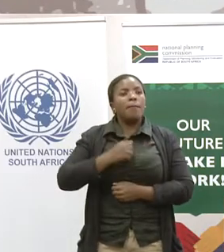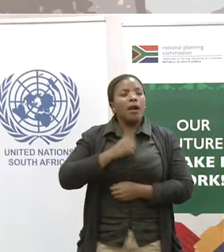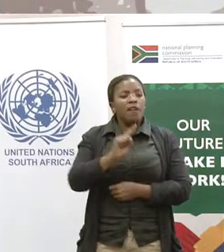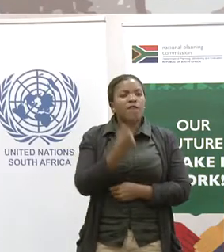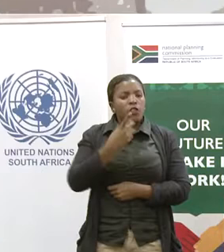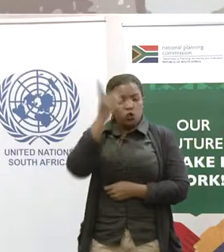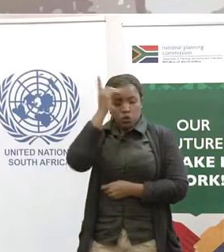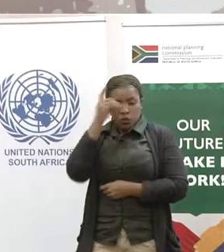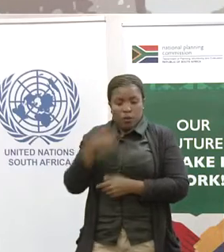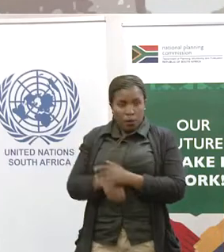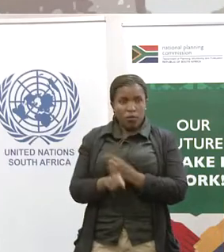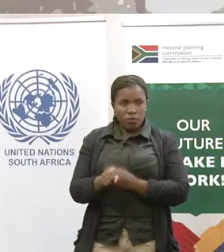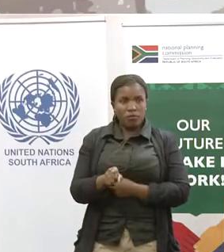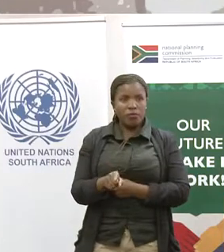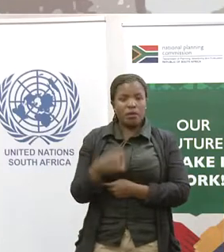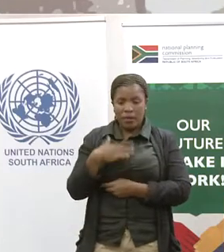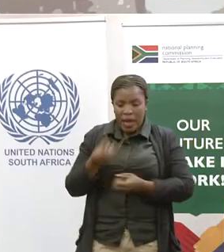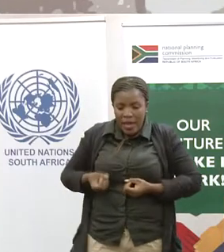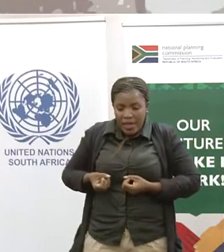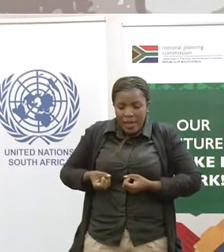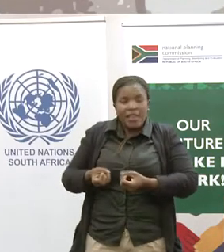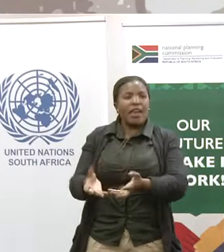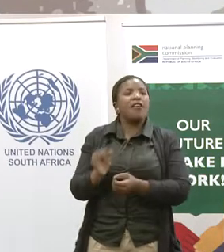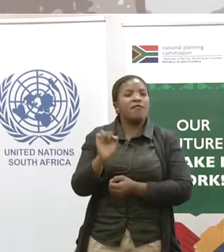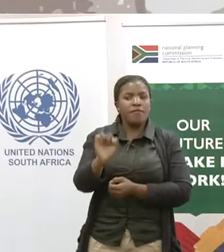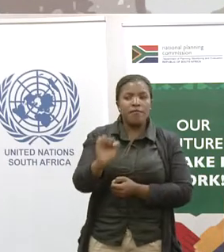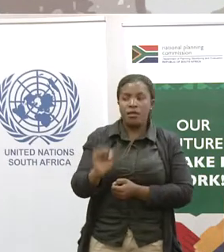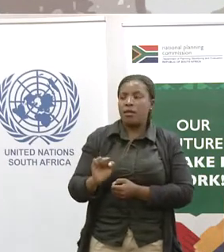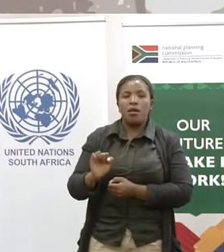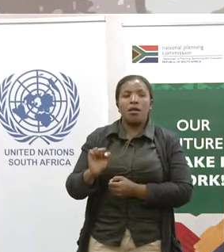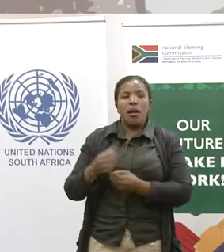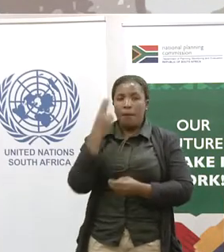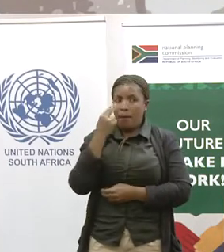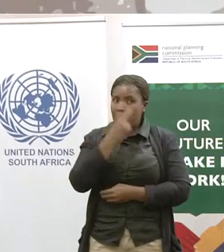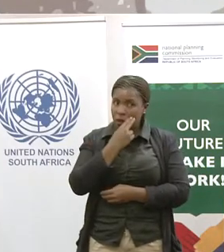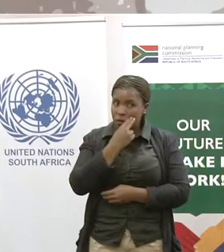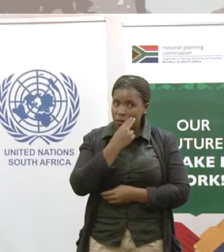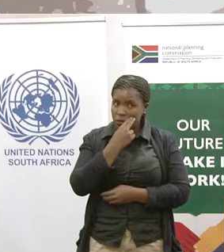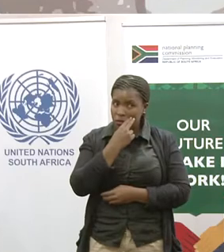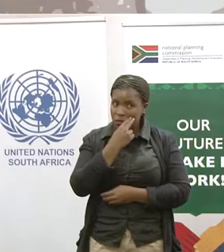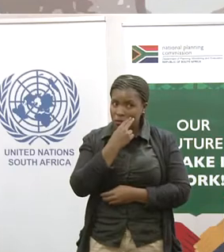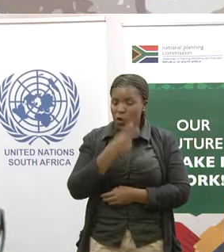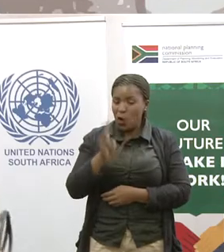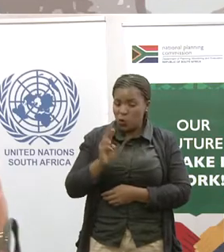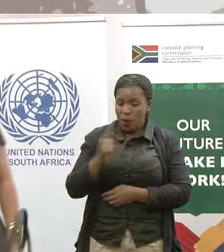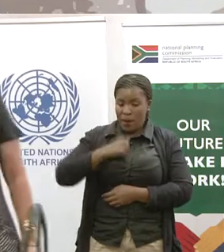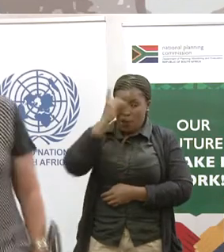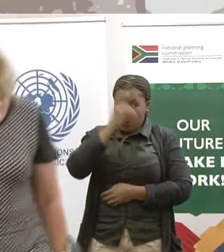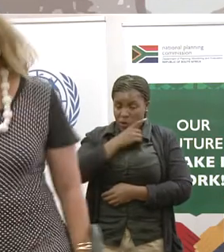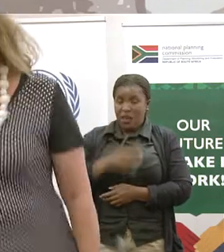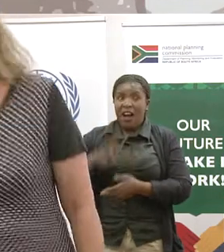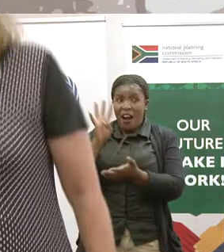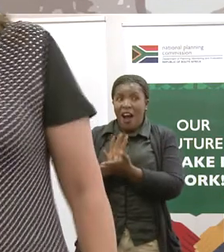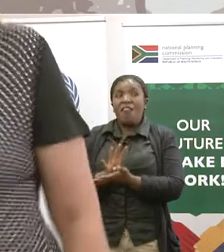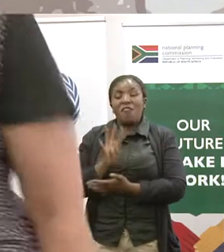my blindness. She's 27. And my 14-year-old, I also gave her my blindness, and she's